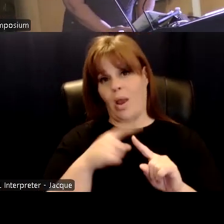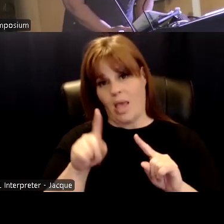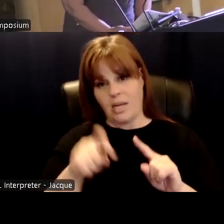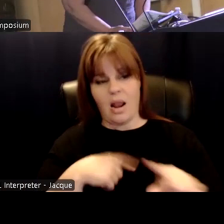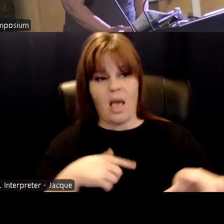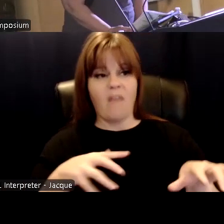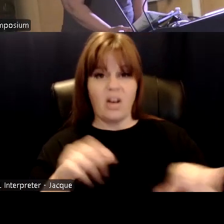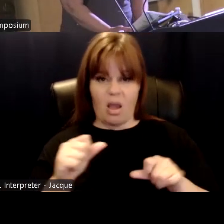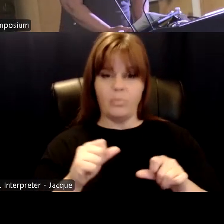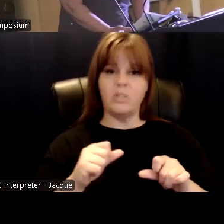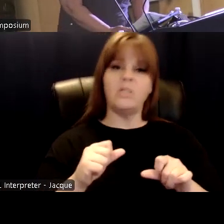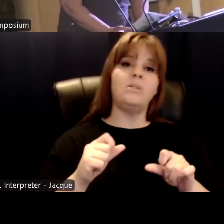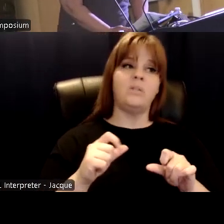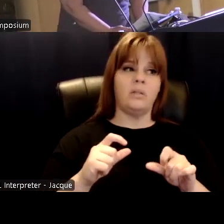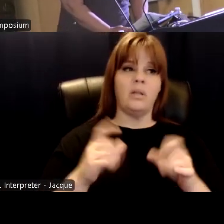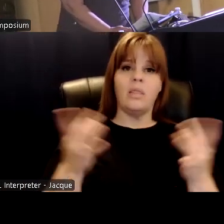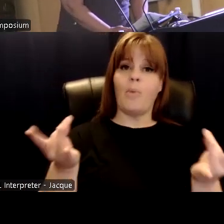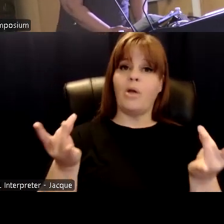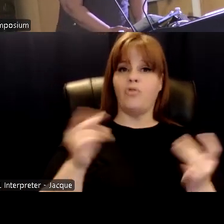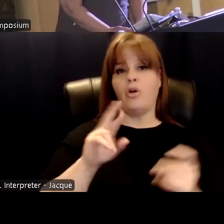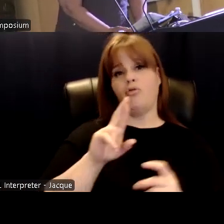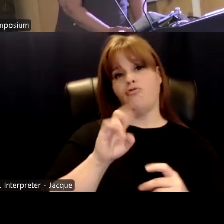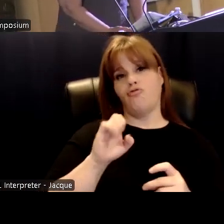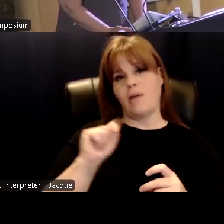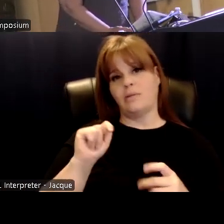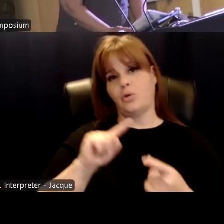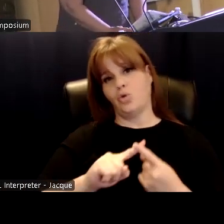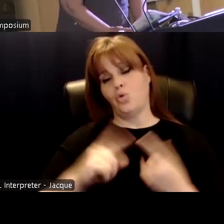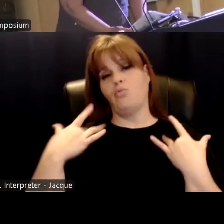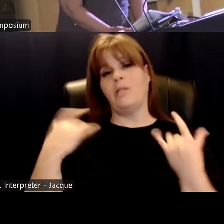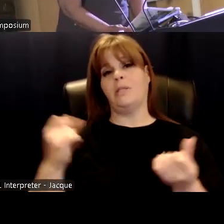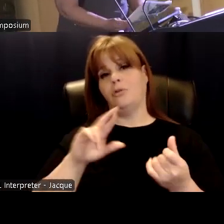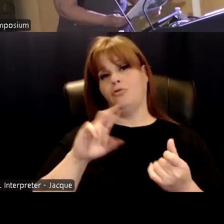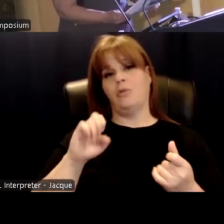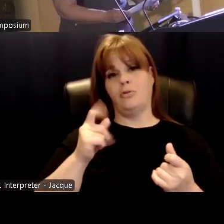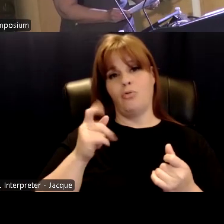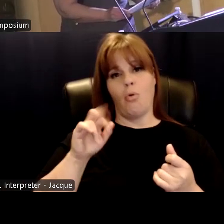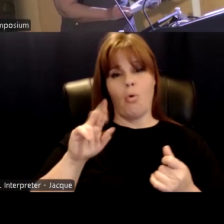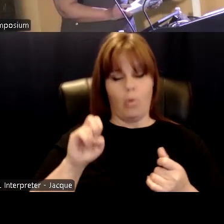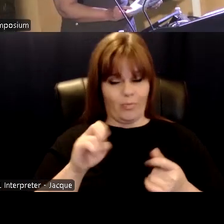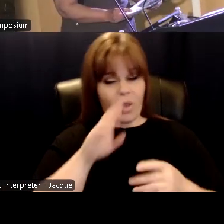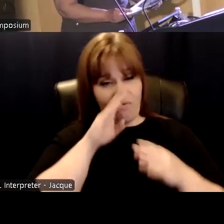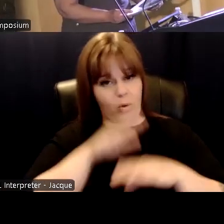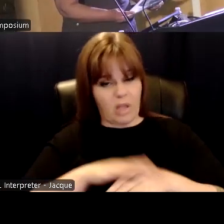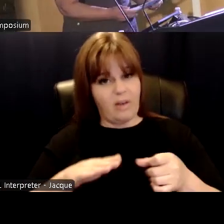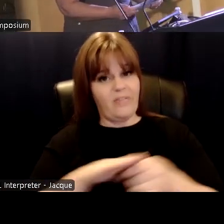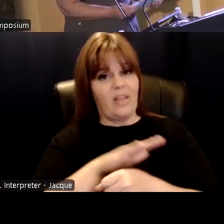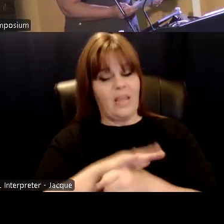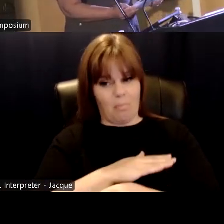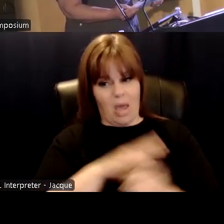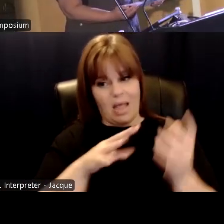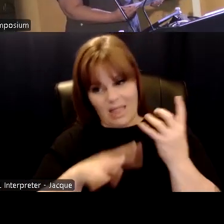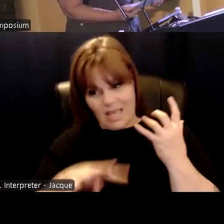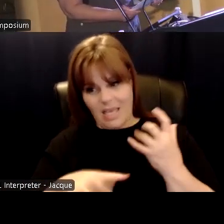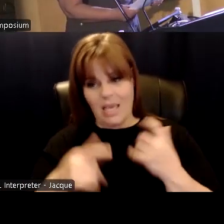the mantra, rest to restore. Focusing on filling my leaky gas tank as needed throughout the day. This means accepting